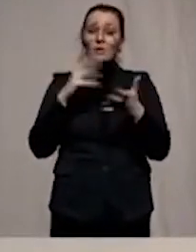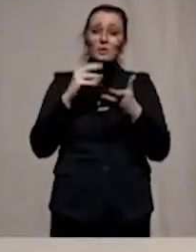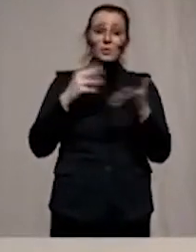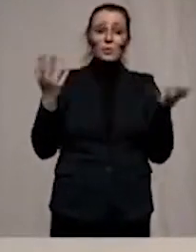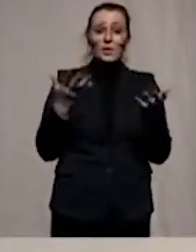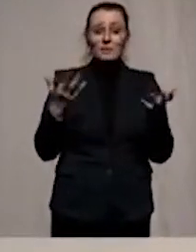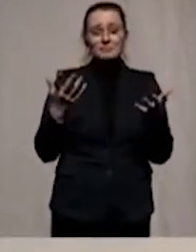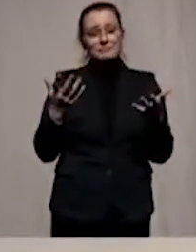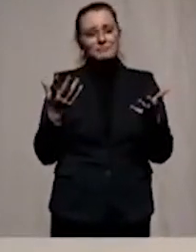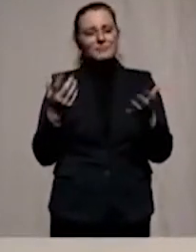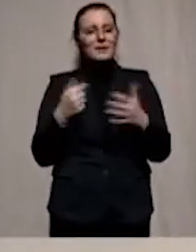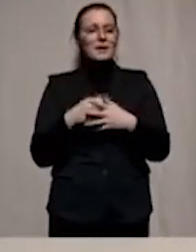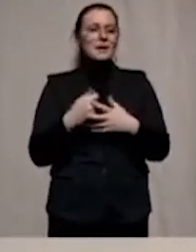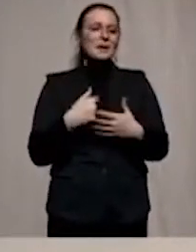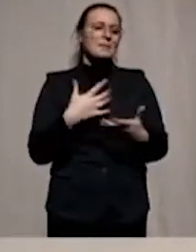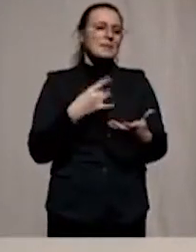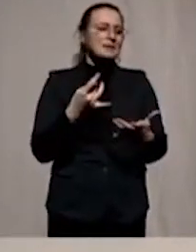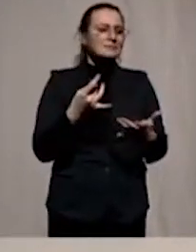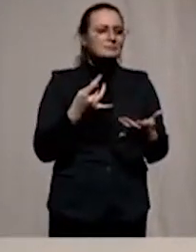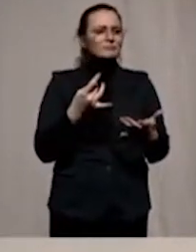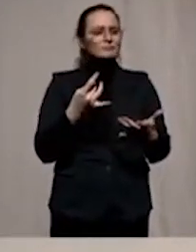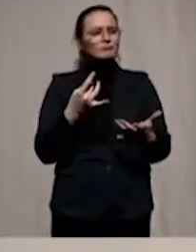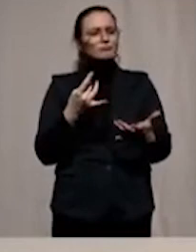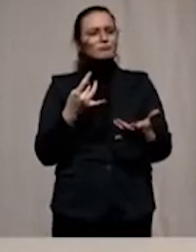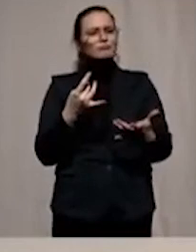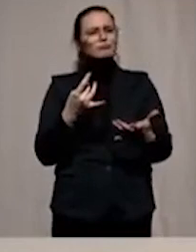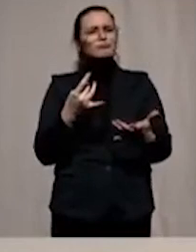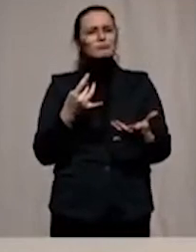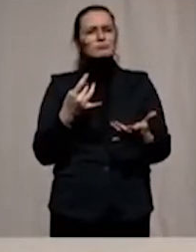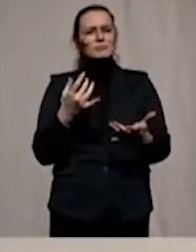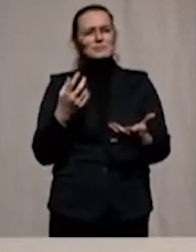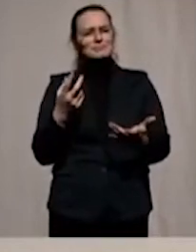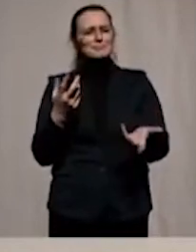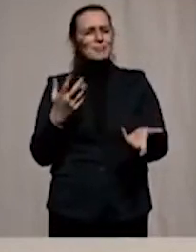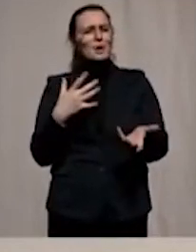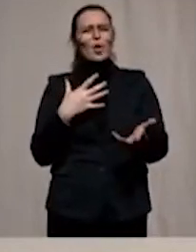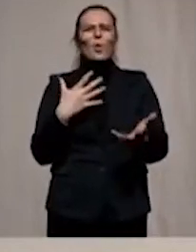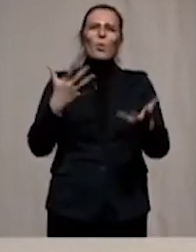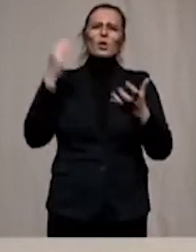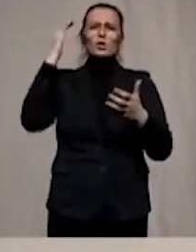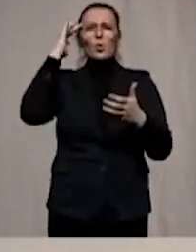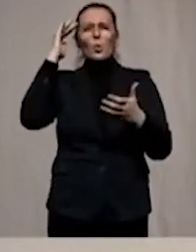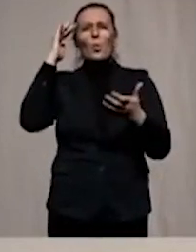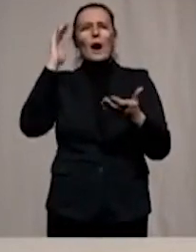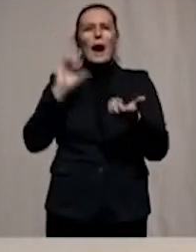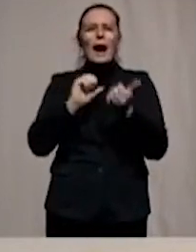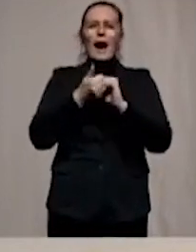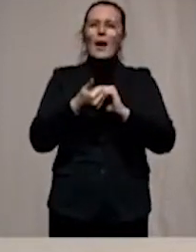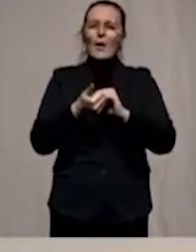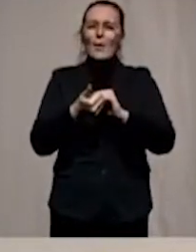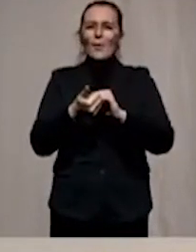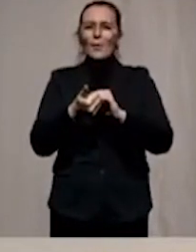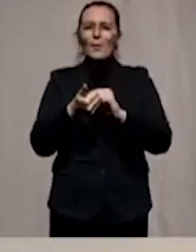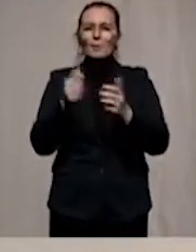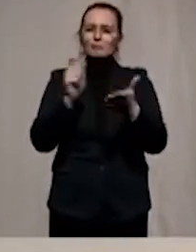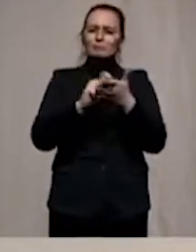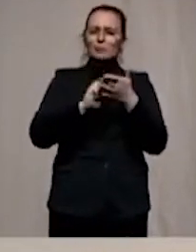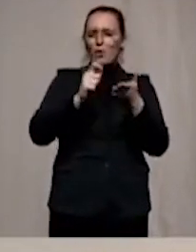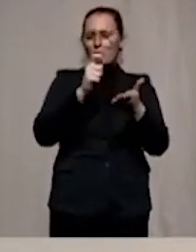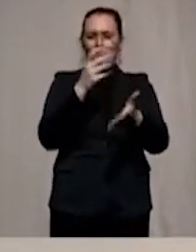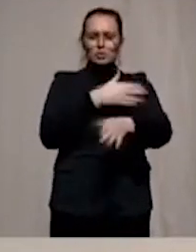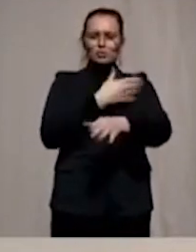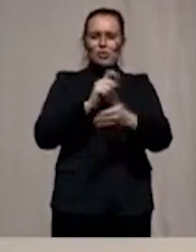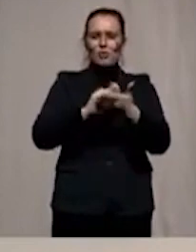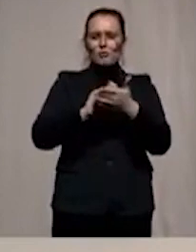and stuff from like everyday life, and it'd be nice just to know how like songwriting works and stuff. Mm-hmm. Yeah, my favorite memory, I